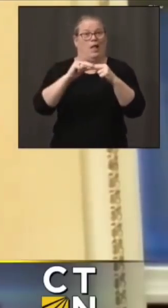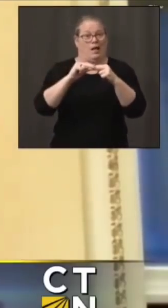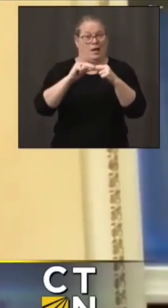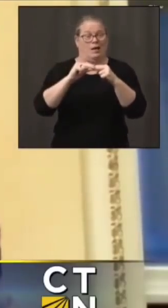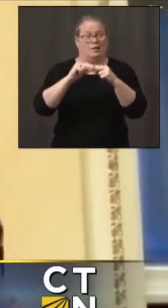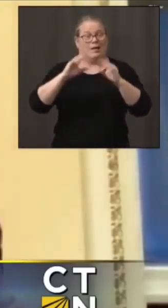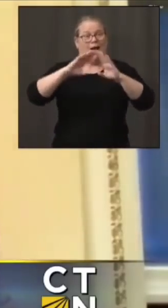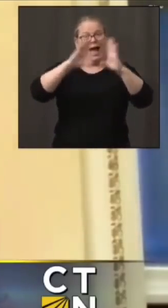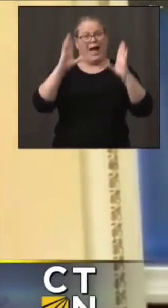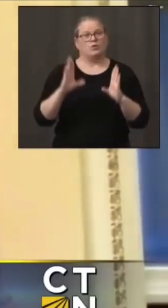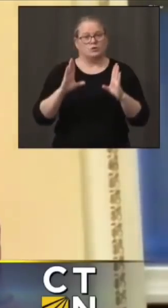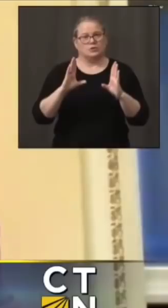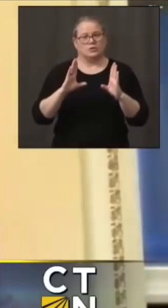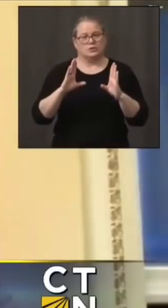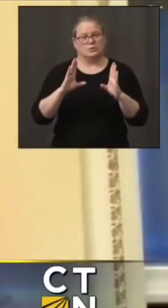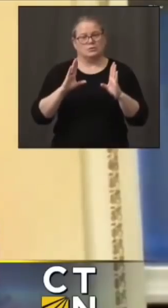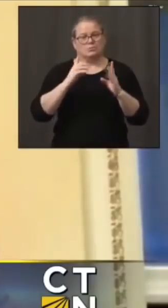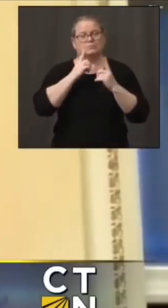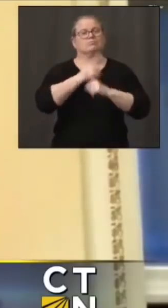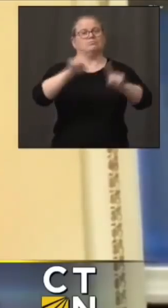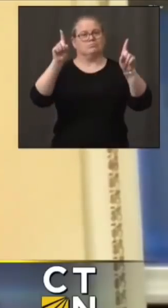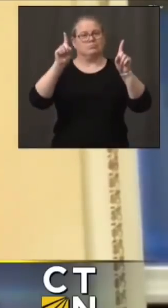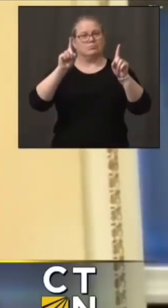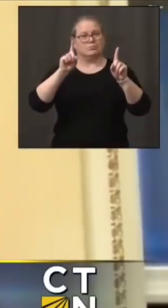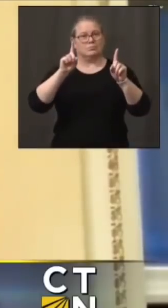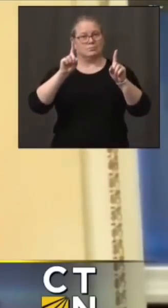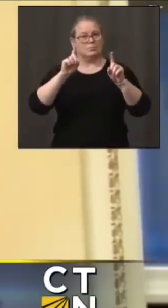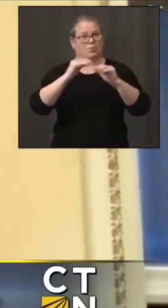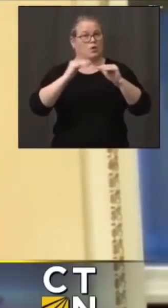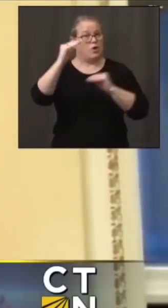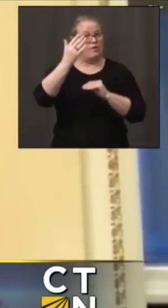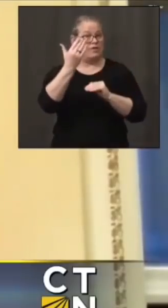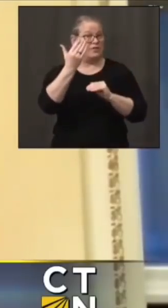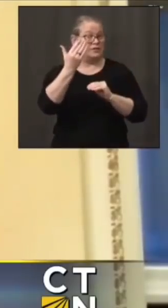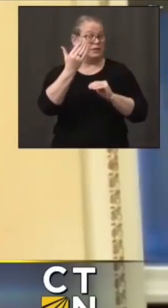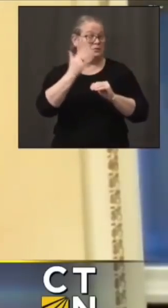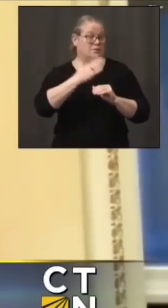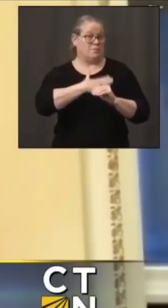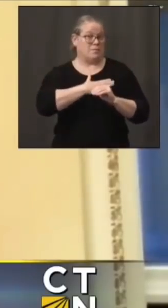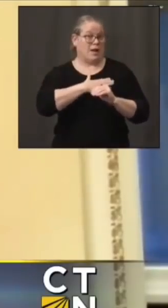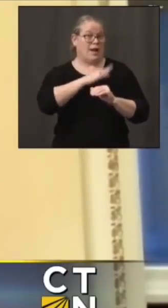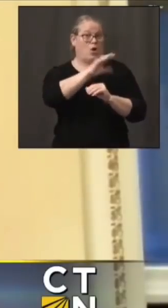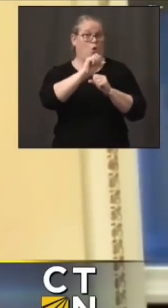colleagues condemning the president's reckless actions.